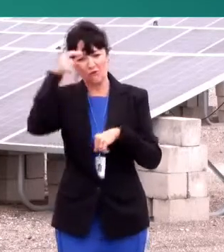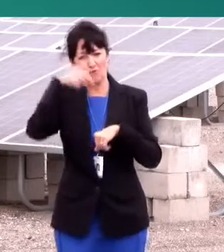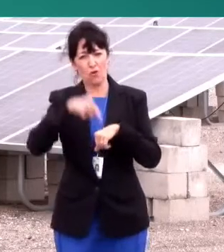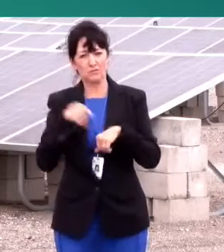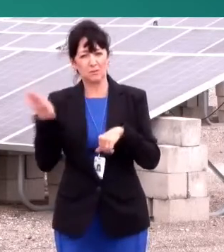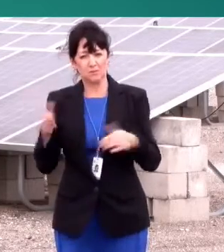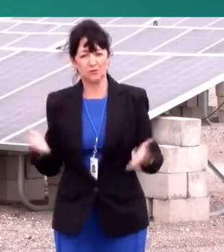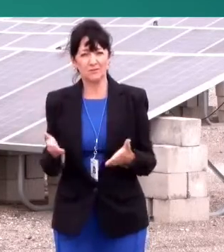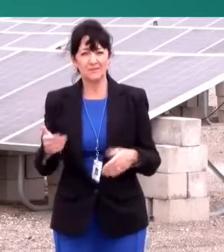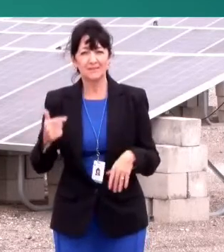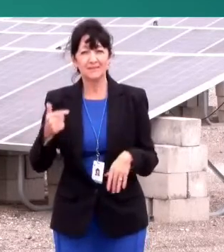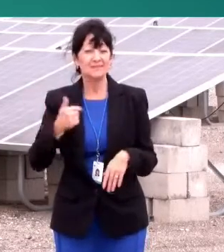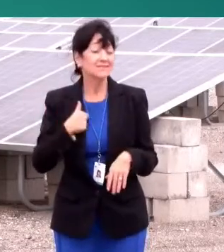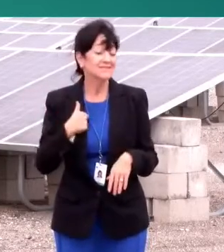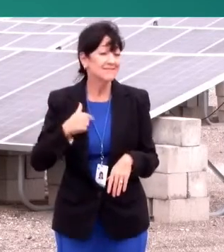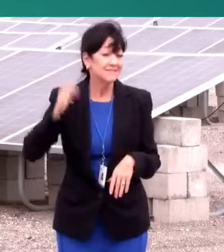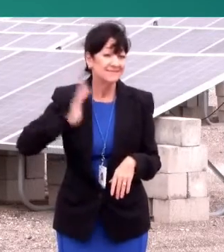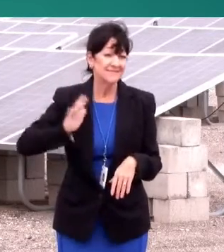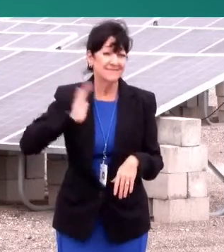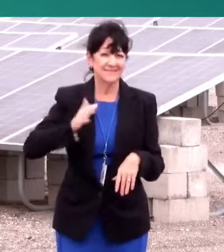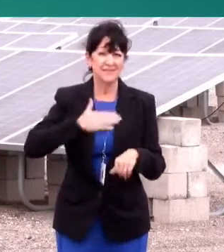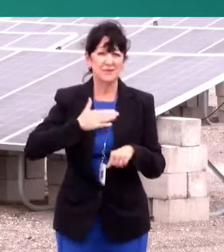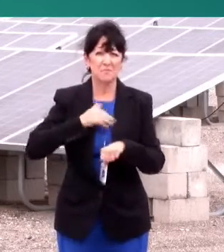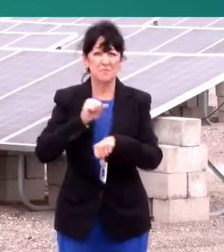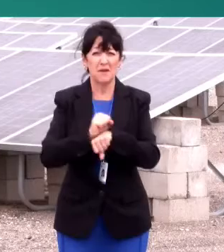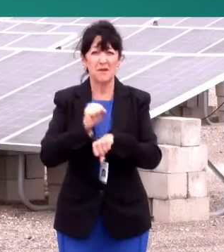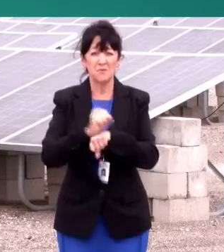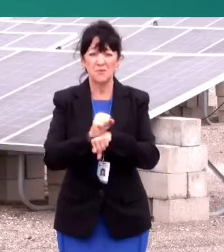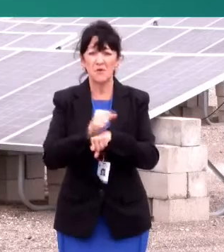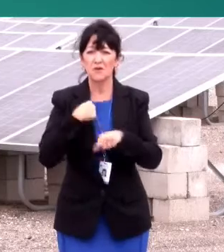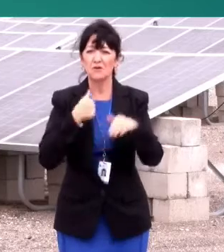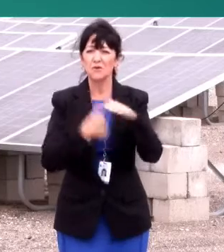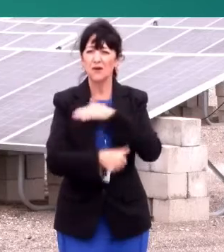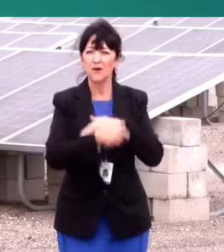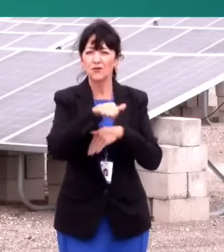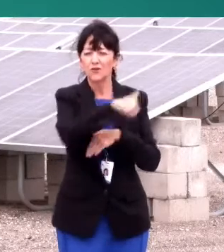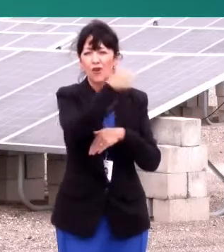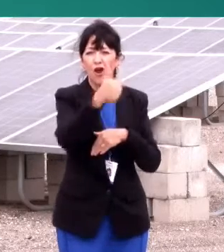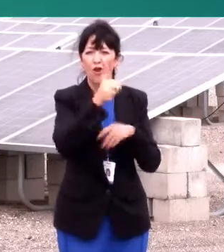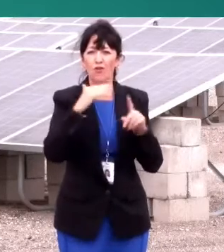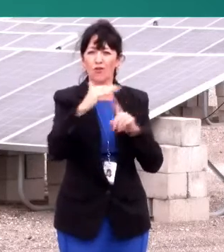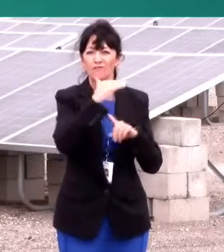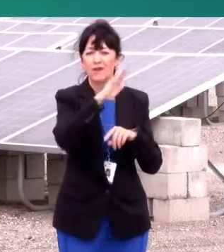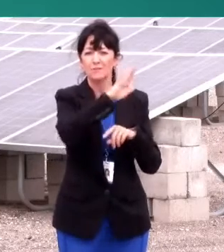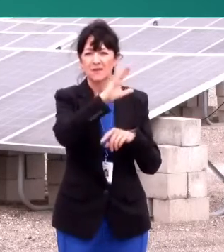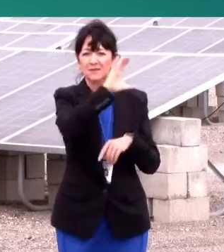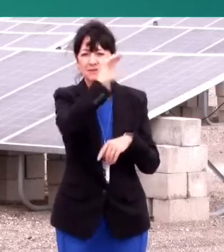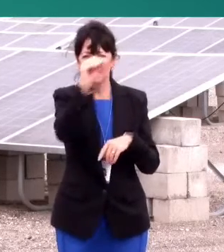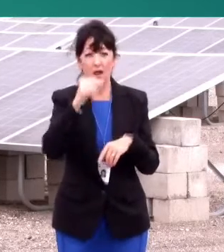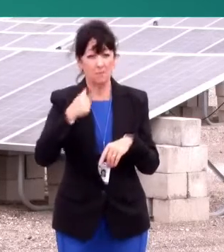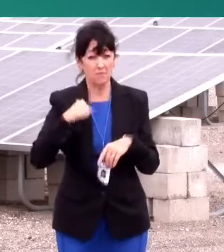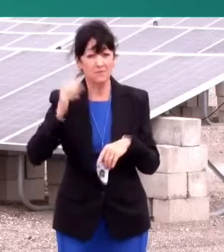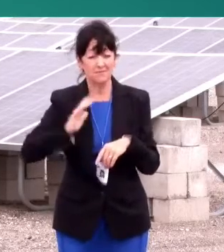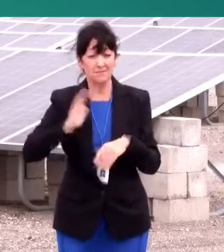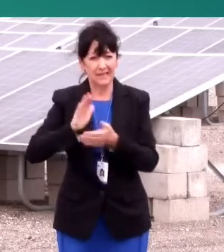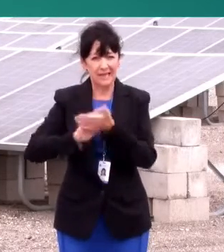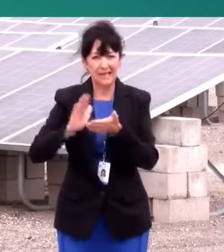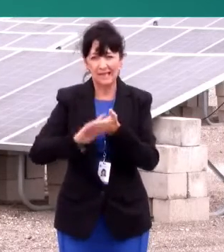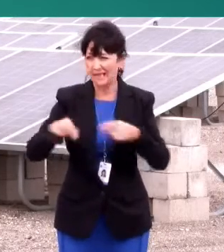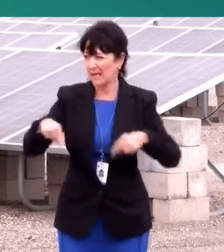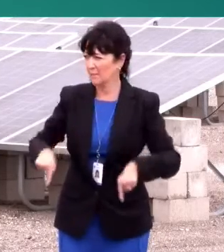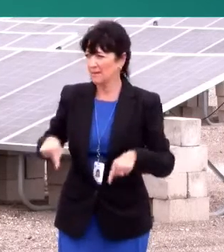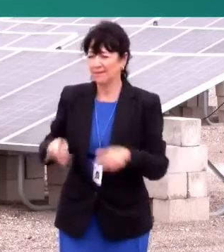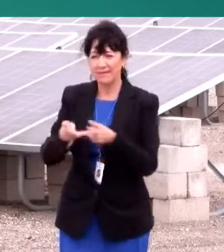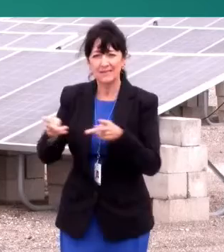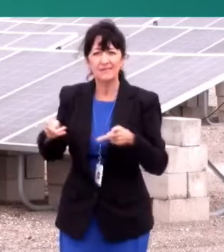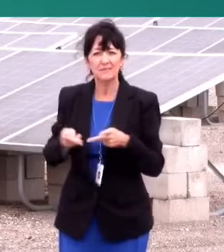area. I used to wear a different hat for a different environmental agency, and we were part of cleaning up this site and turning it into